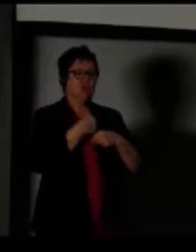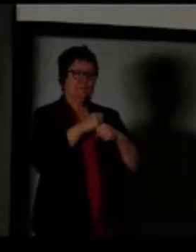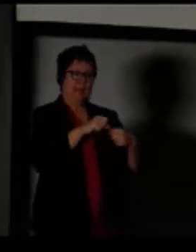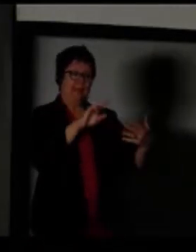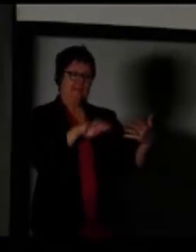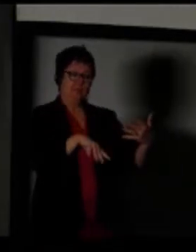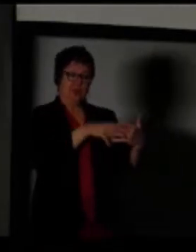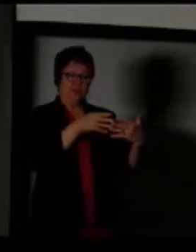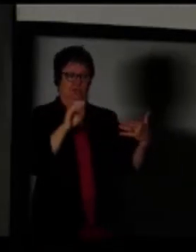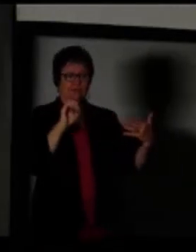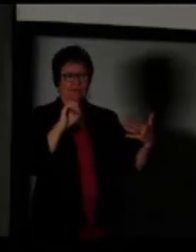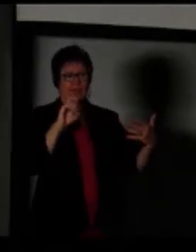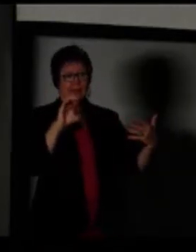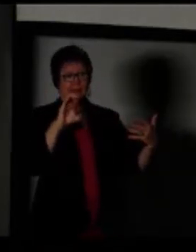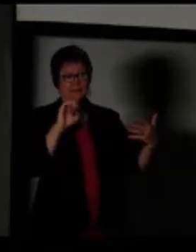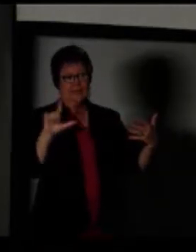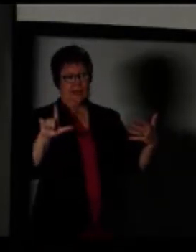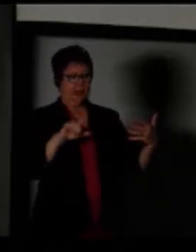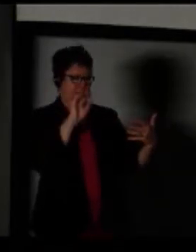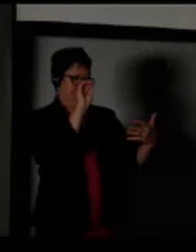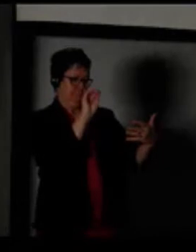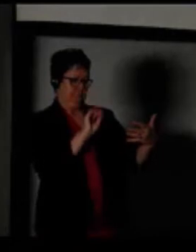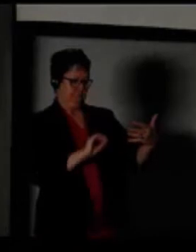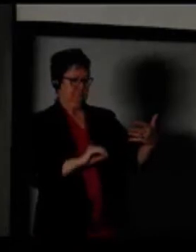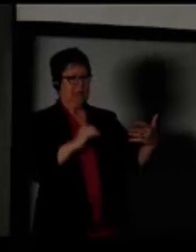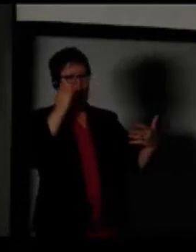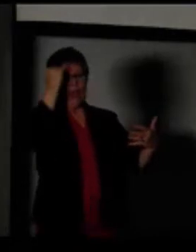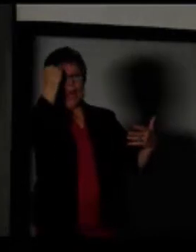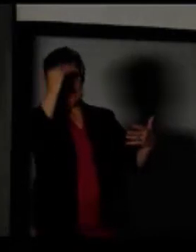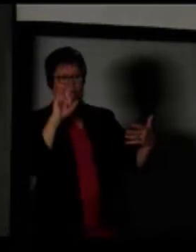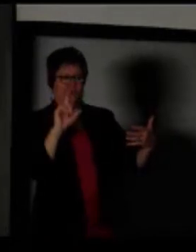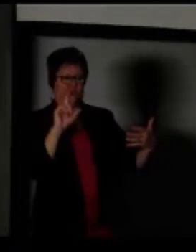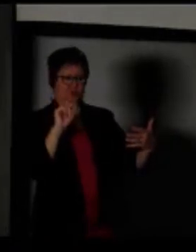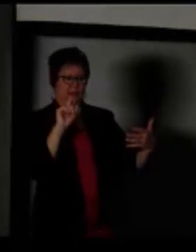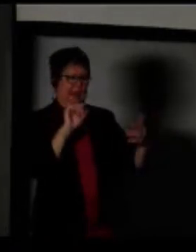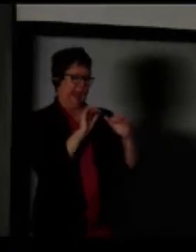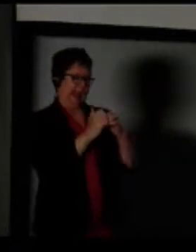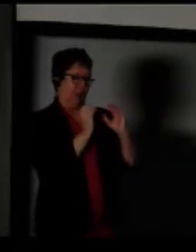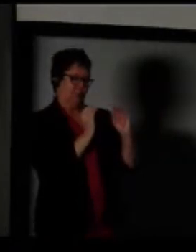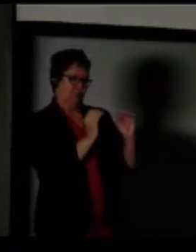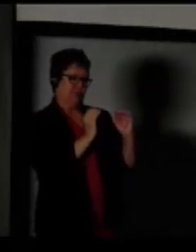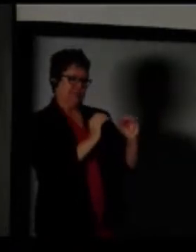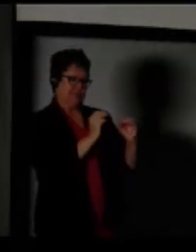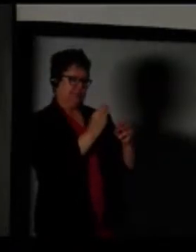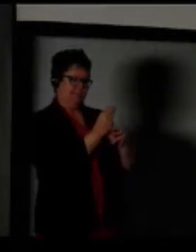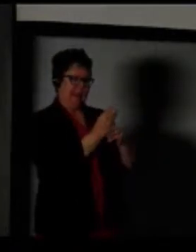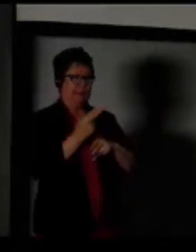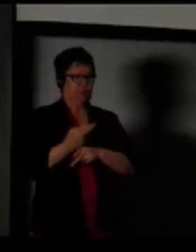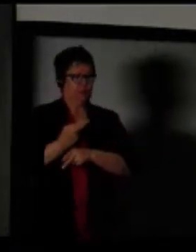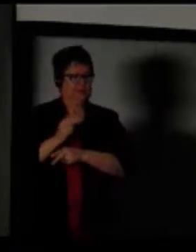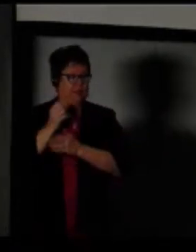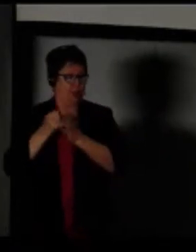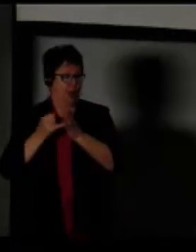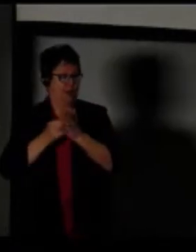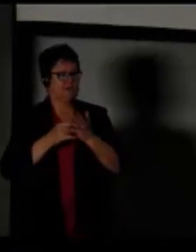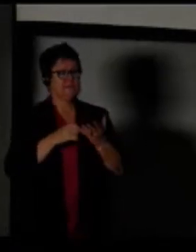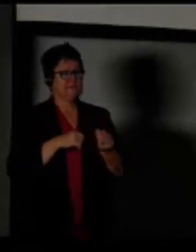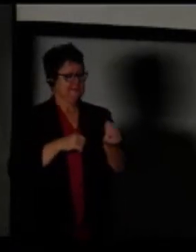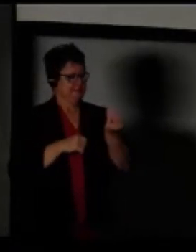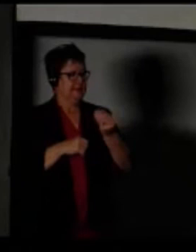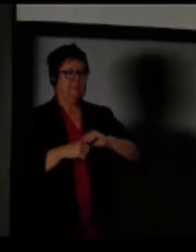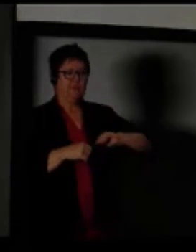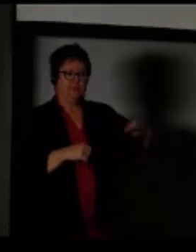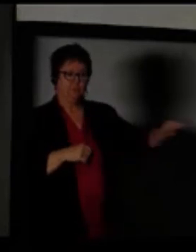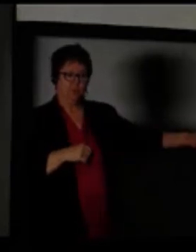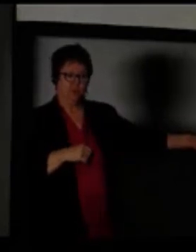spreadsheet, Excel spreadsheet, where she listed out 20 ideas of how she wanted to teach math with art. And then she put it away, but she didn't